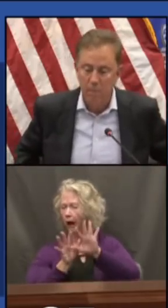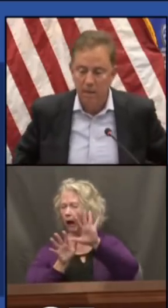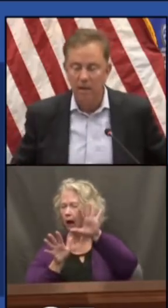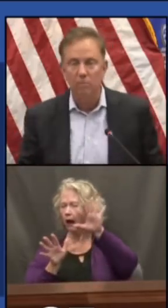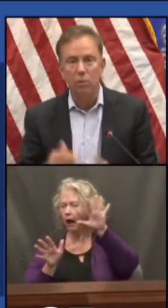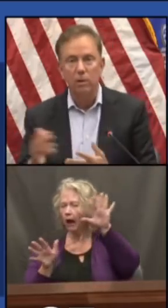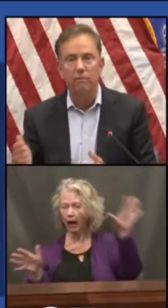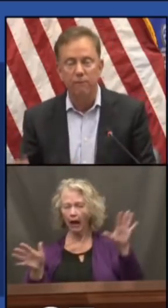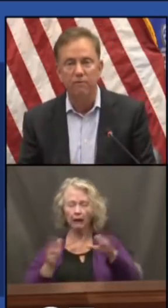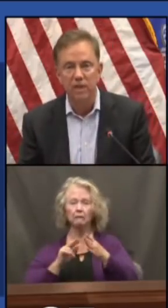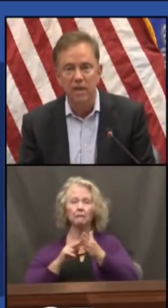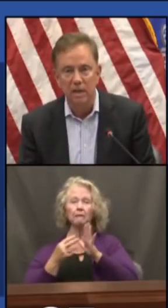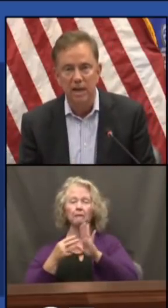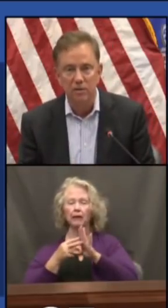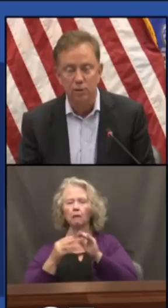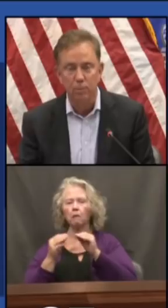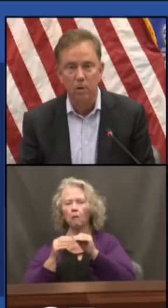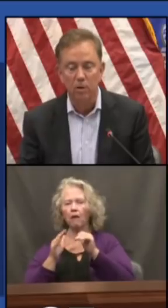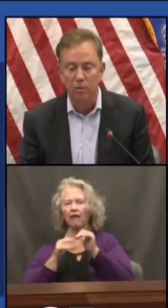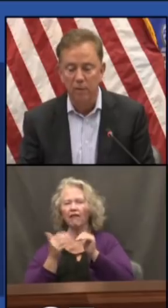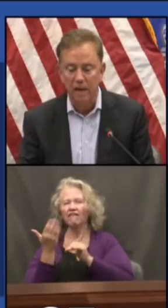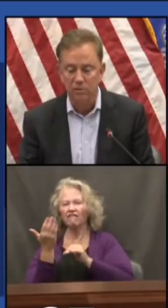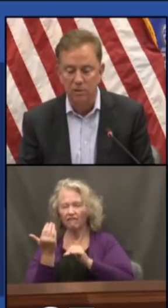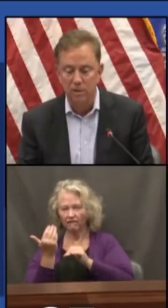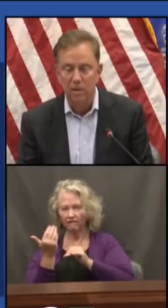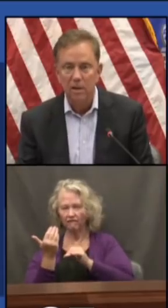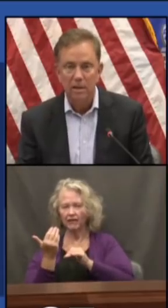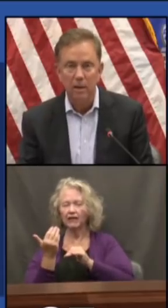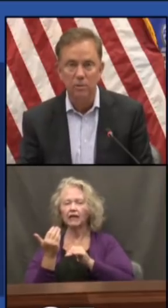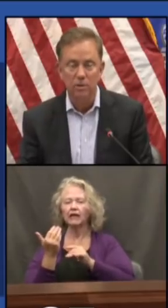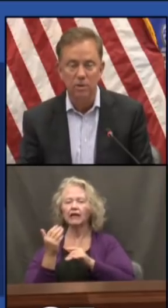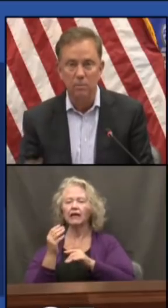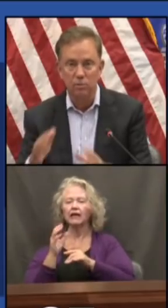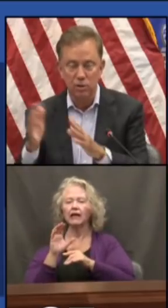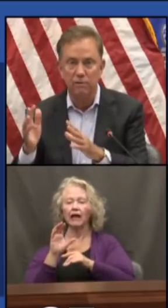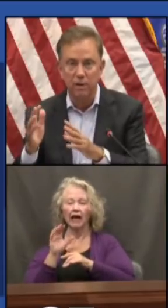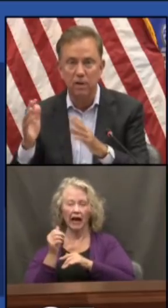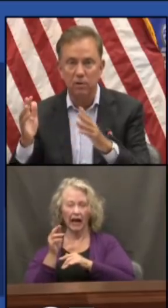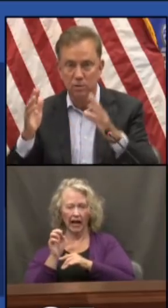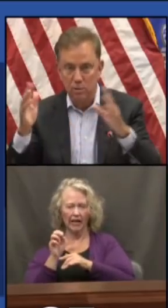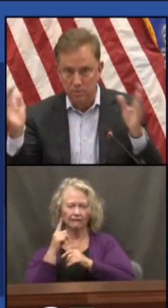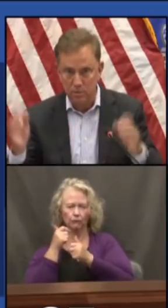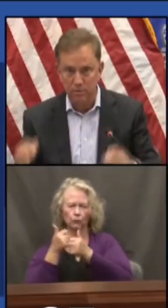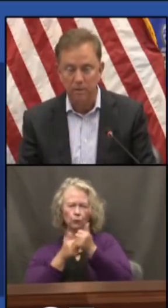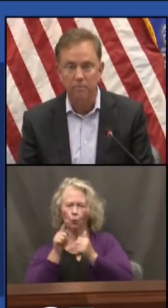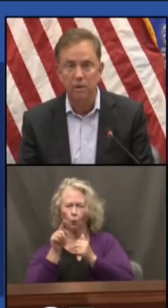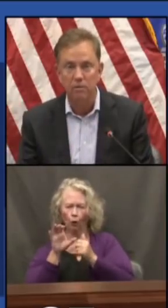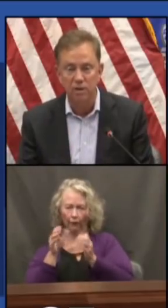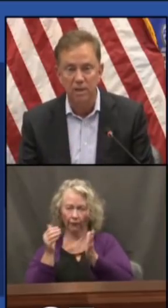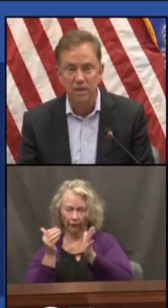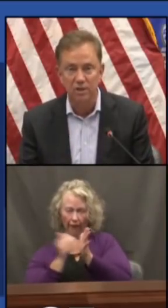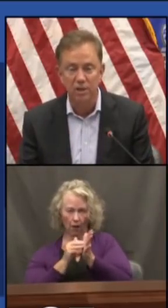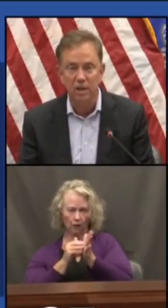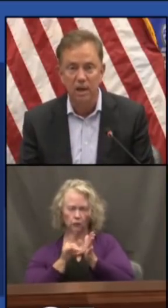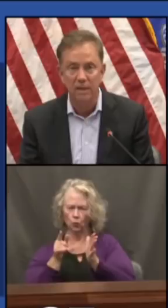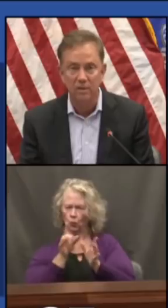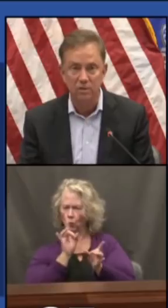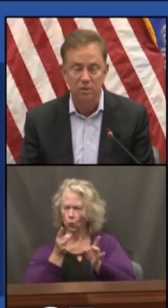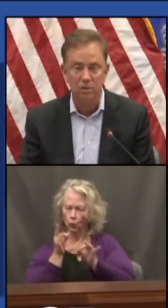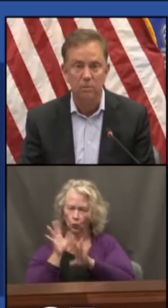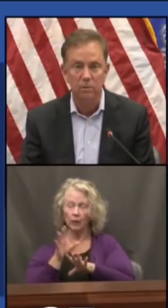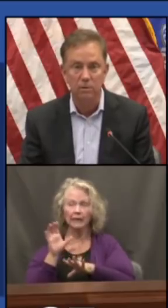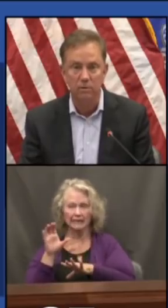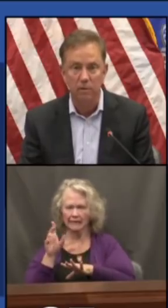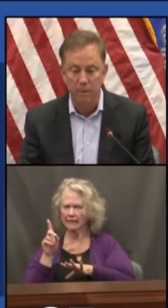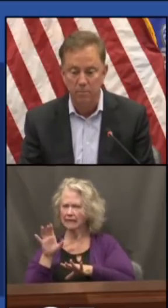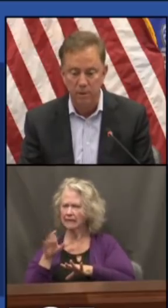red meant you had more than 15 cases per 100,000. That was the most severe in terms of CDC guidance,